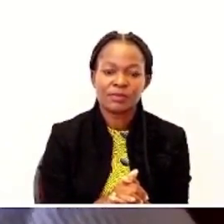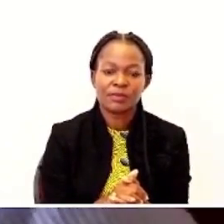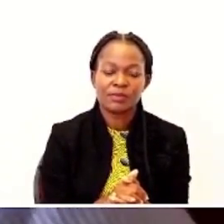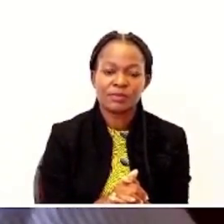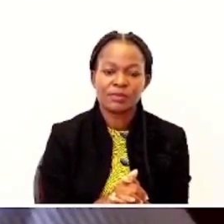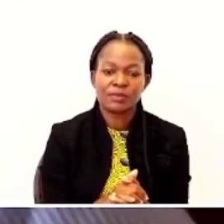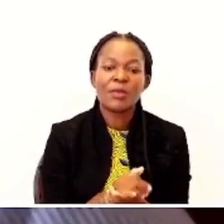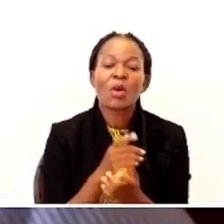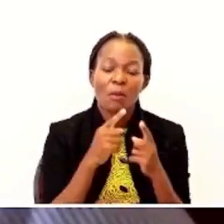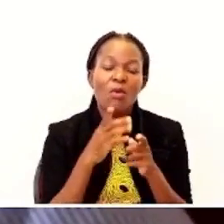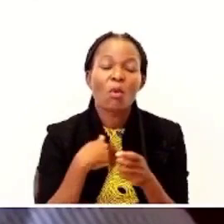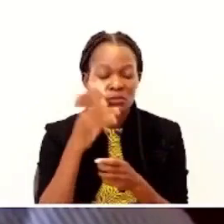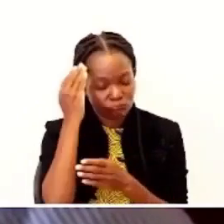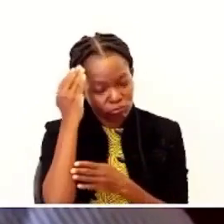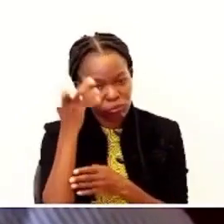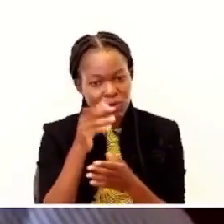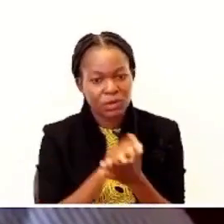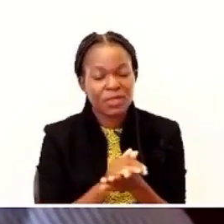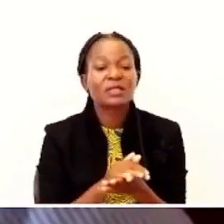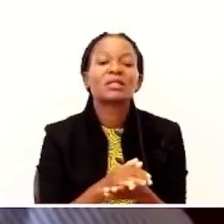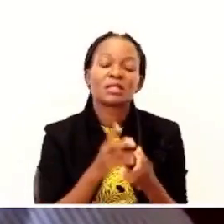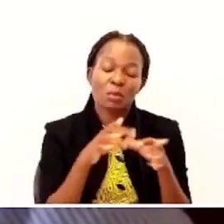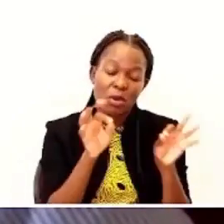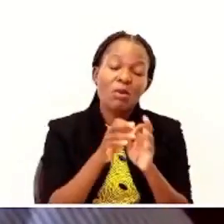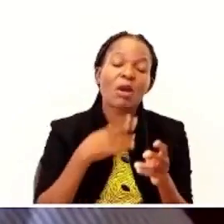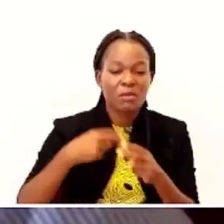we need to recognize that the least responsible